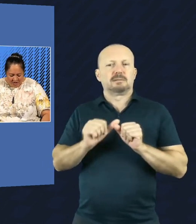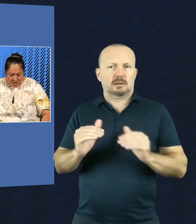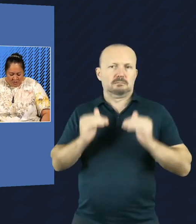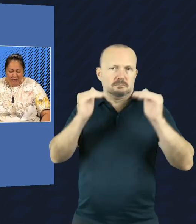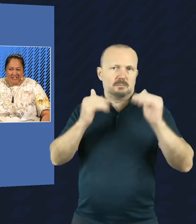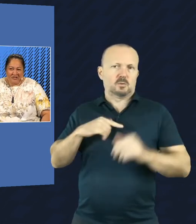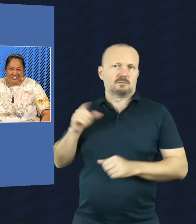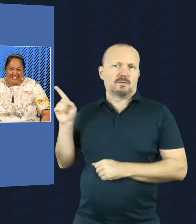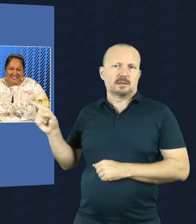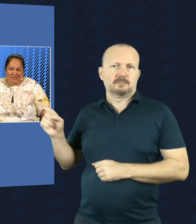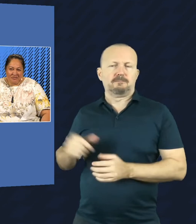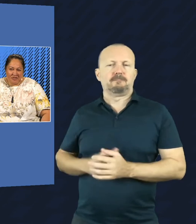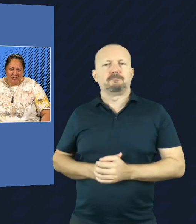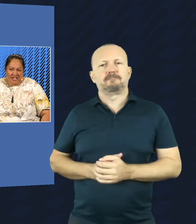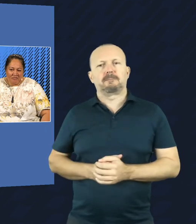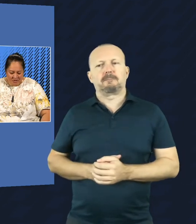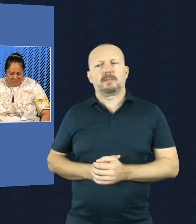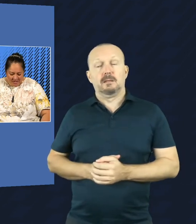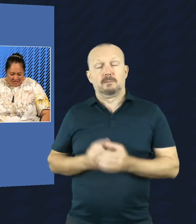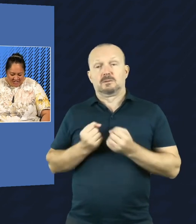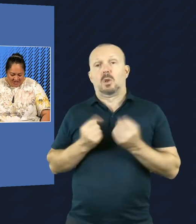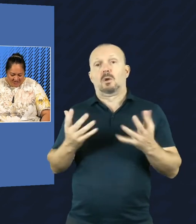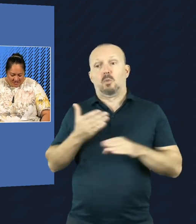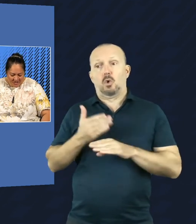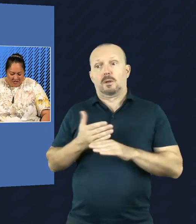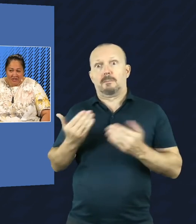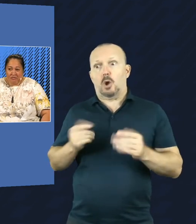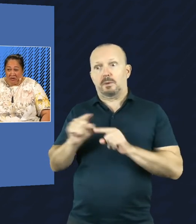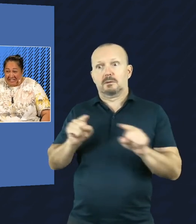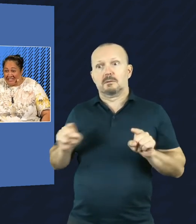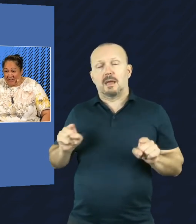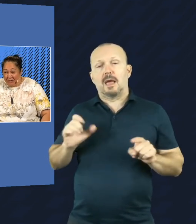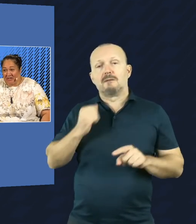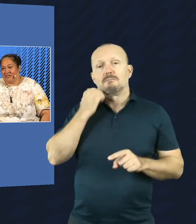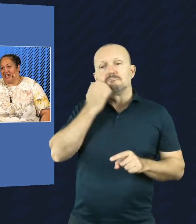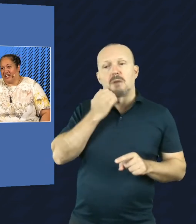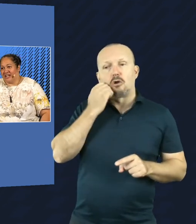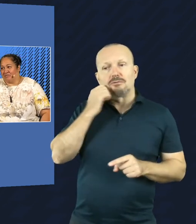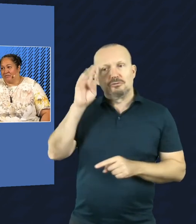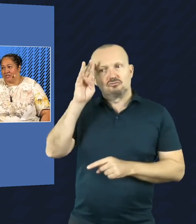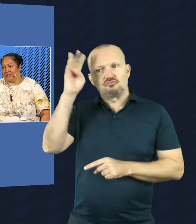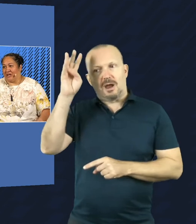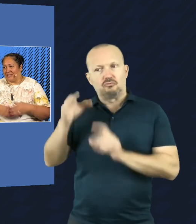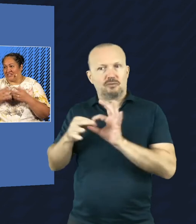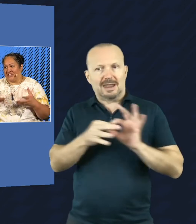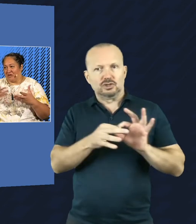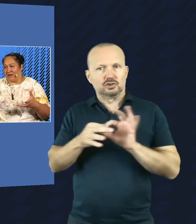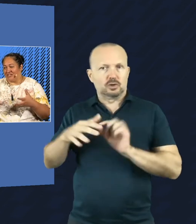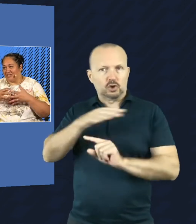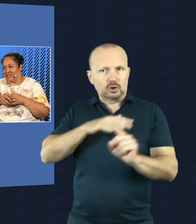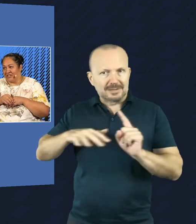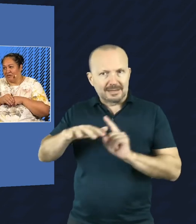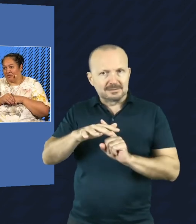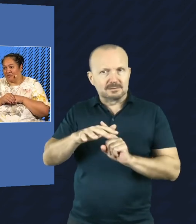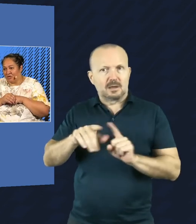moment. Wider context, we've got a Māori Crown relations context as well. Something like this can help